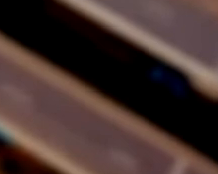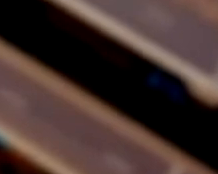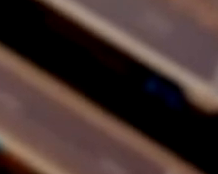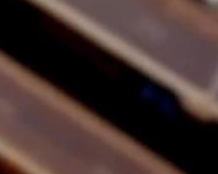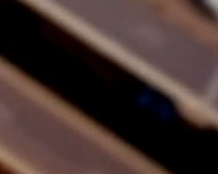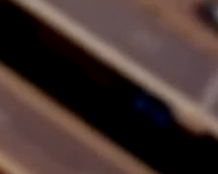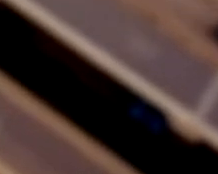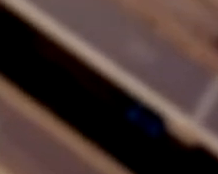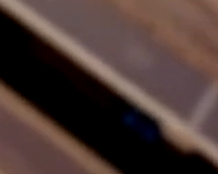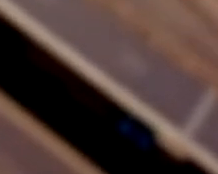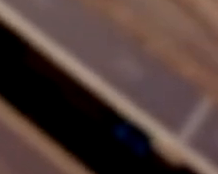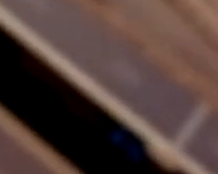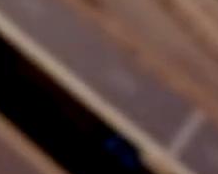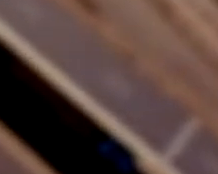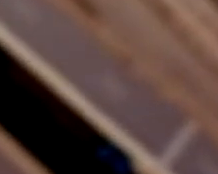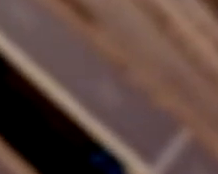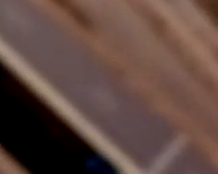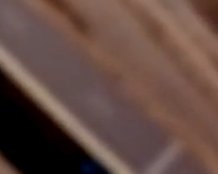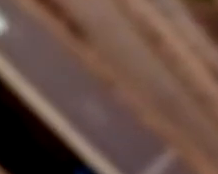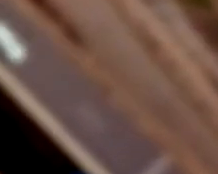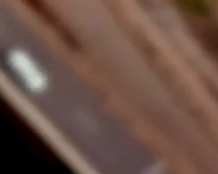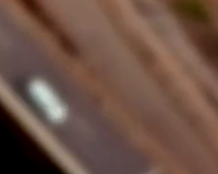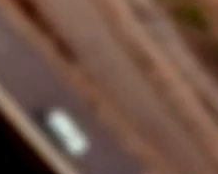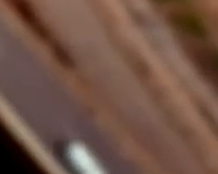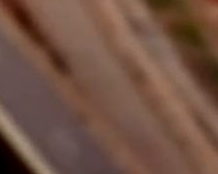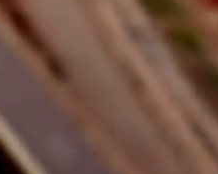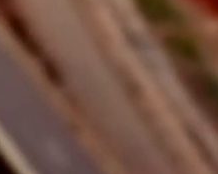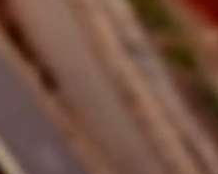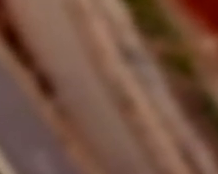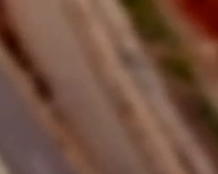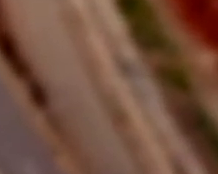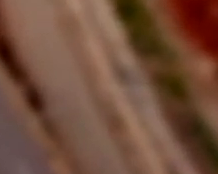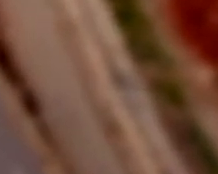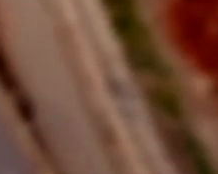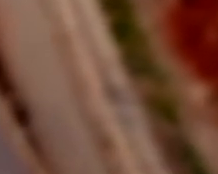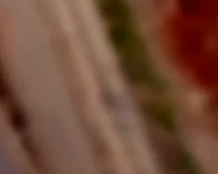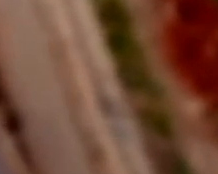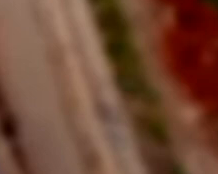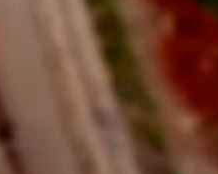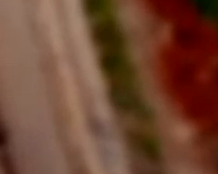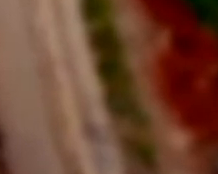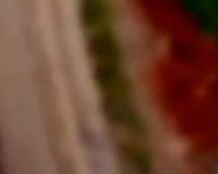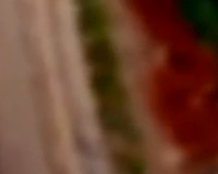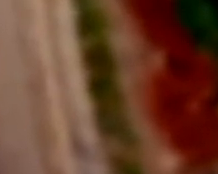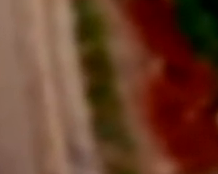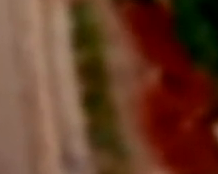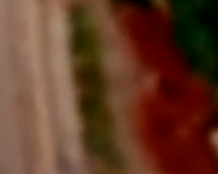for a prosperous nation. Kenya Roads Board, your fuel levy at work.